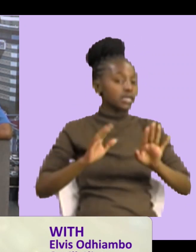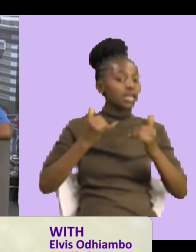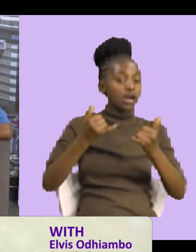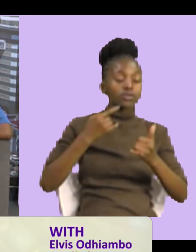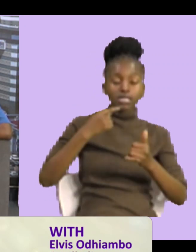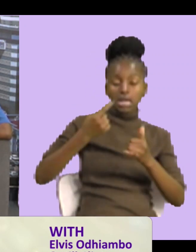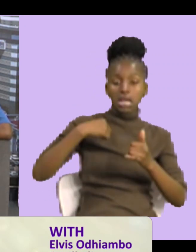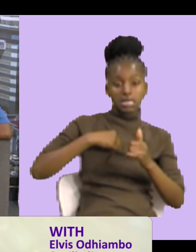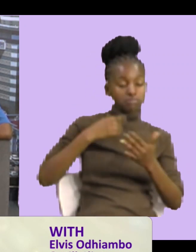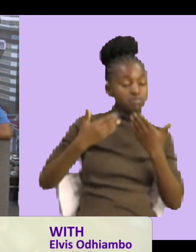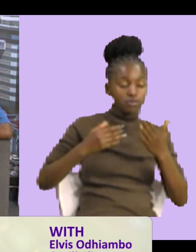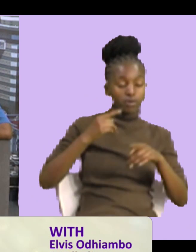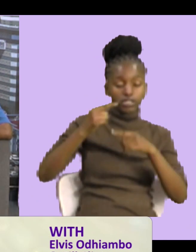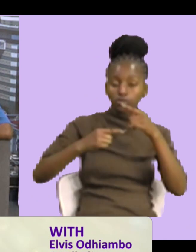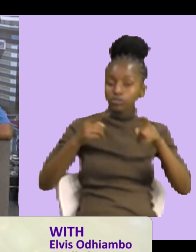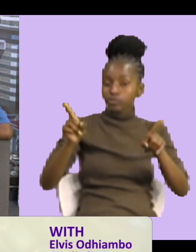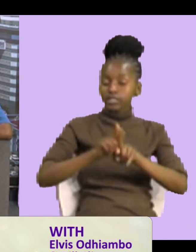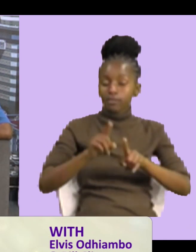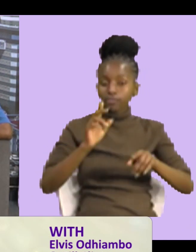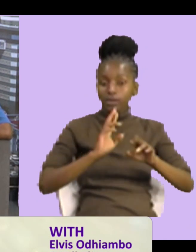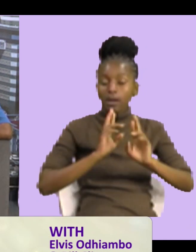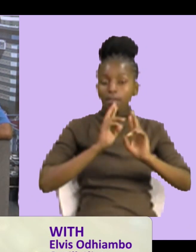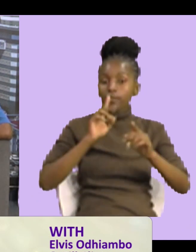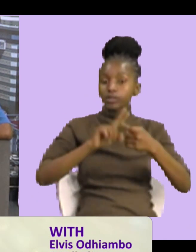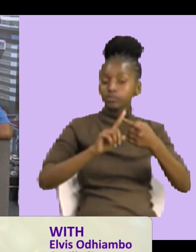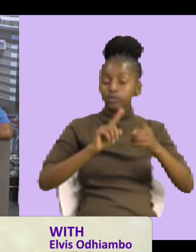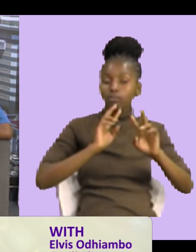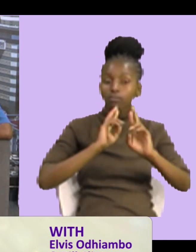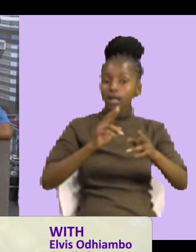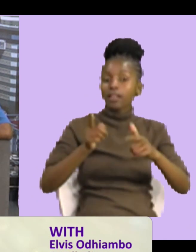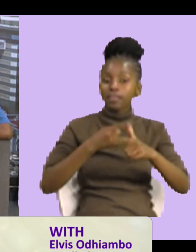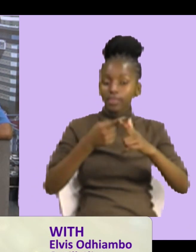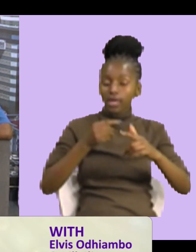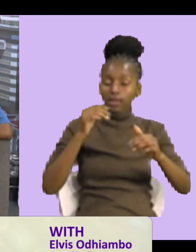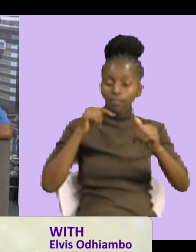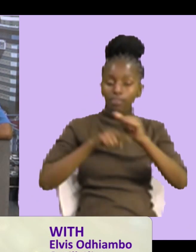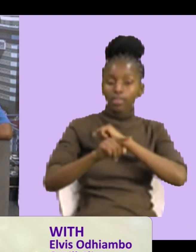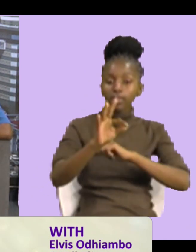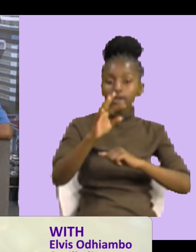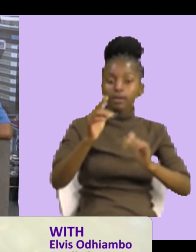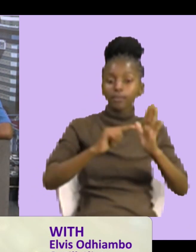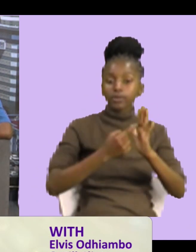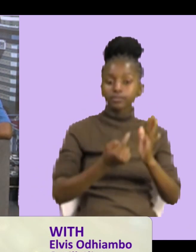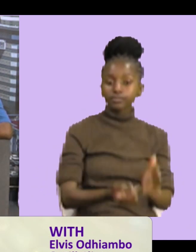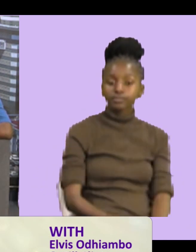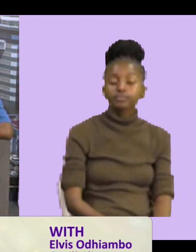another stab for them to go ahead and record the necessary 3 points?